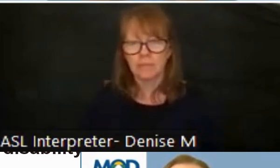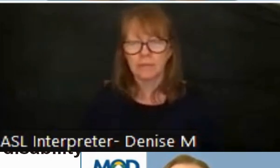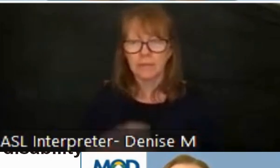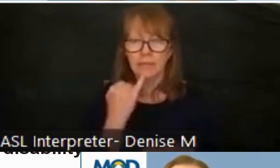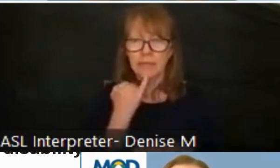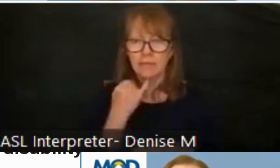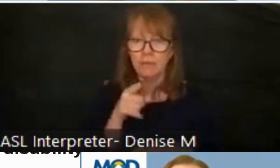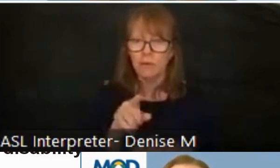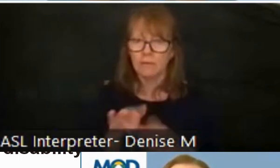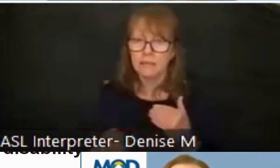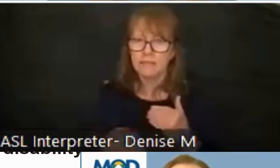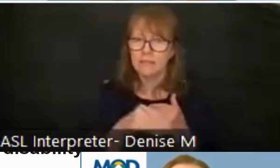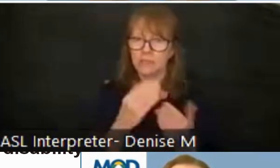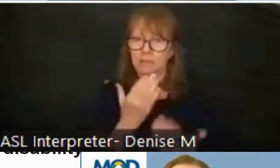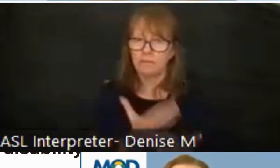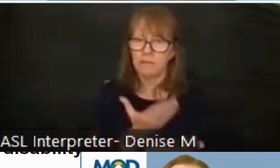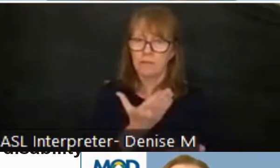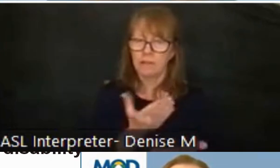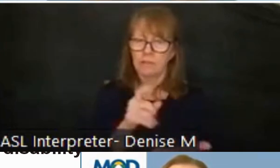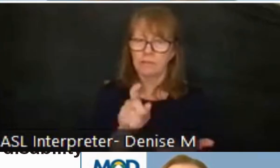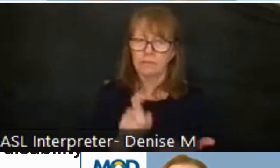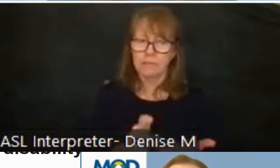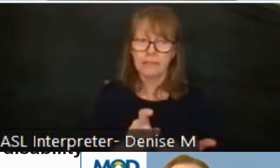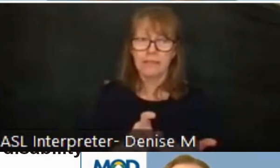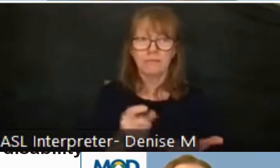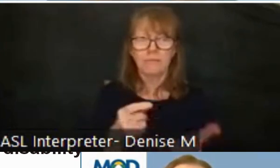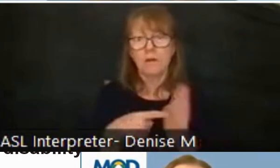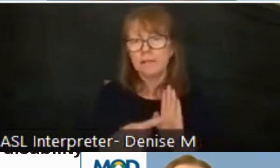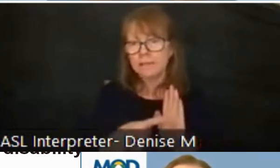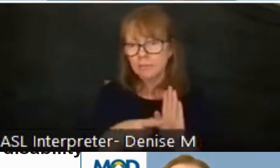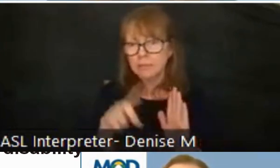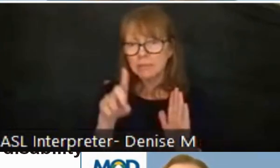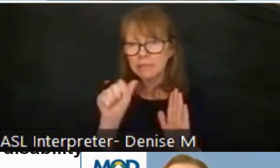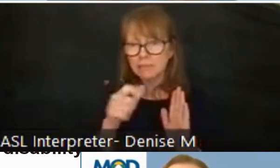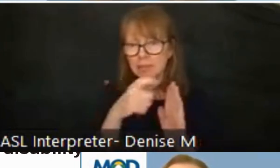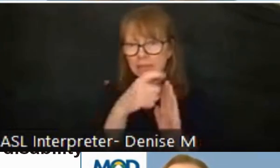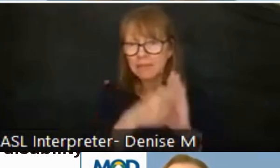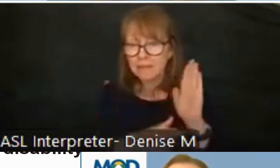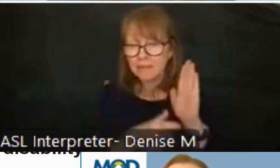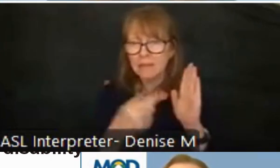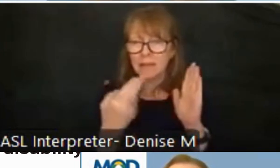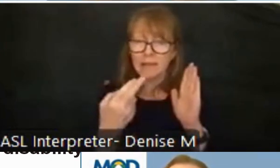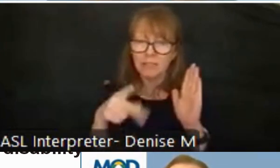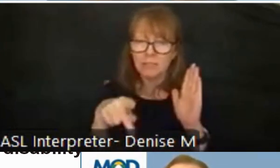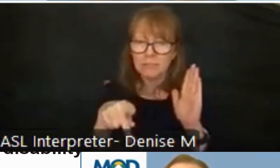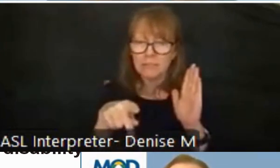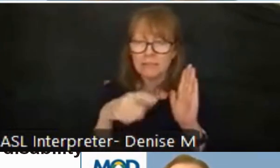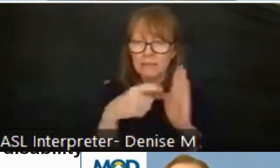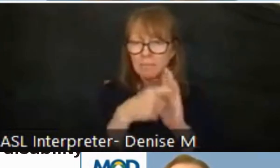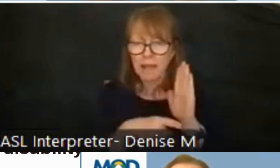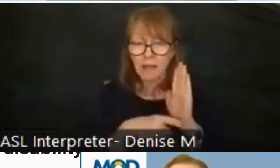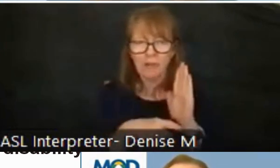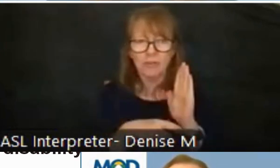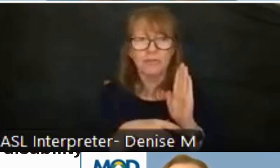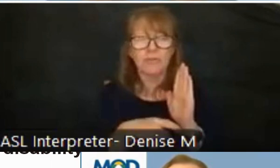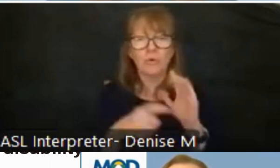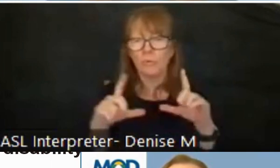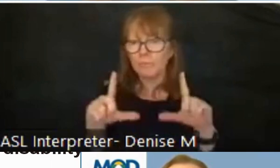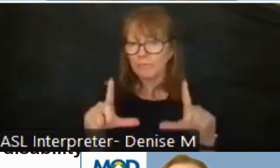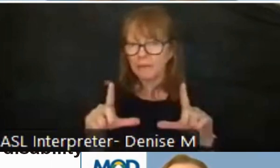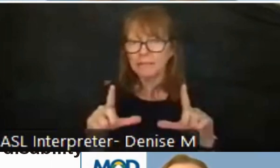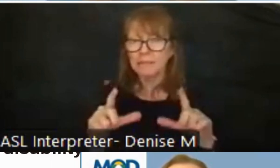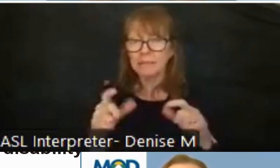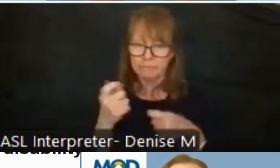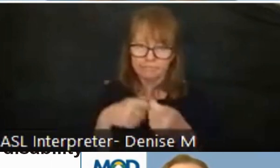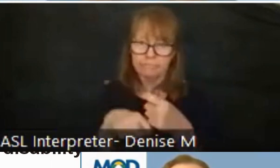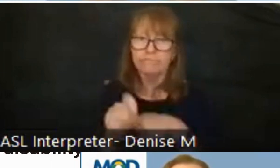with people who have a disability plate or placard. These are often called HP plates and placards. These could be used instead of a medical letter